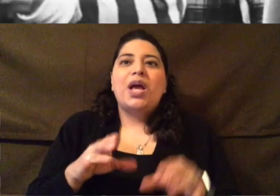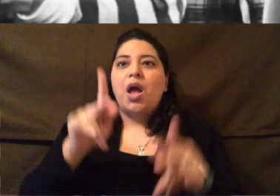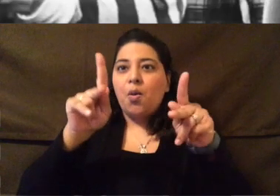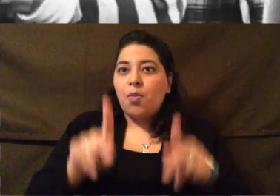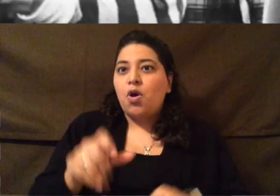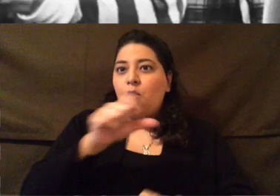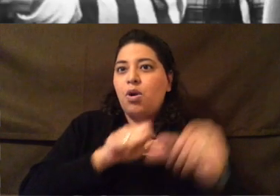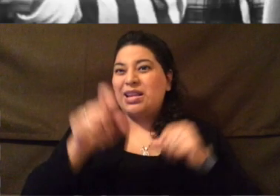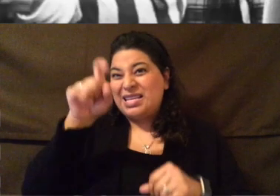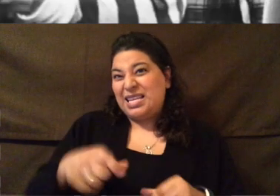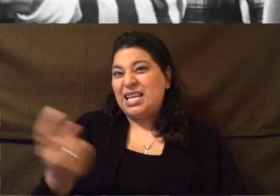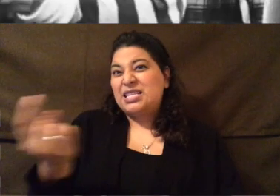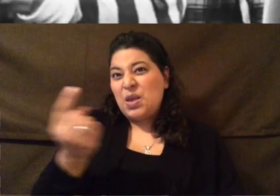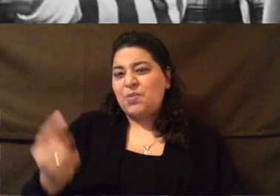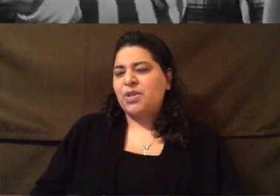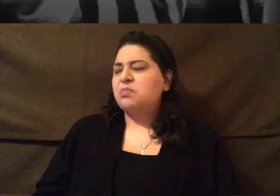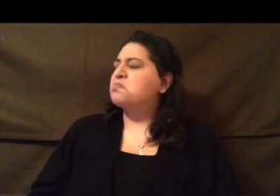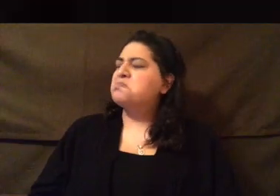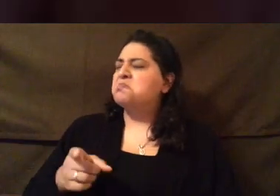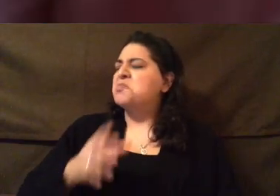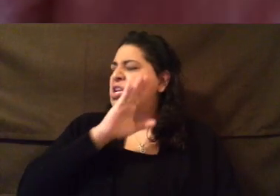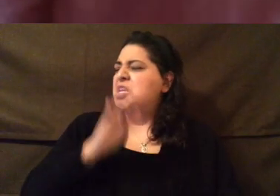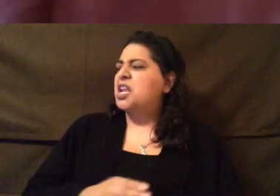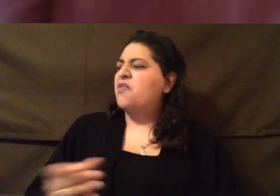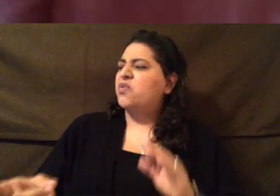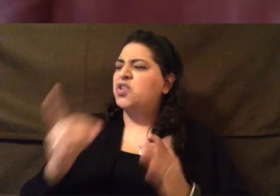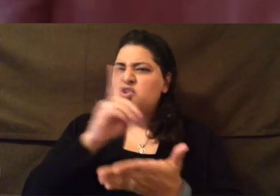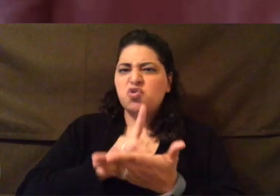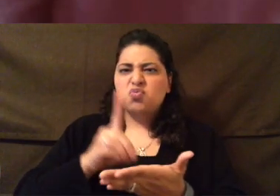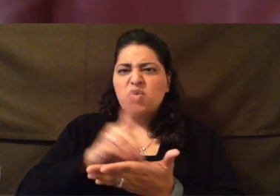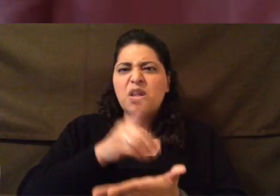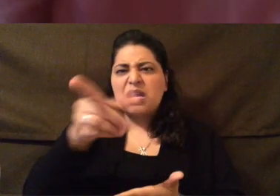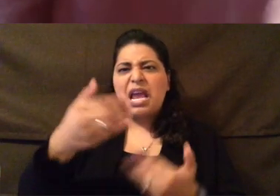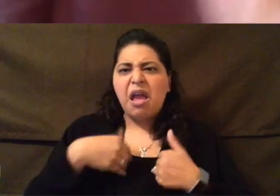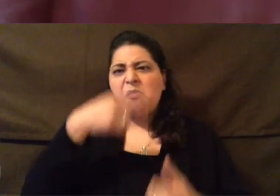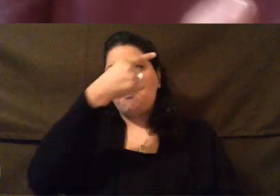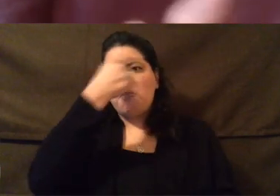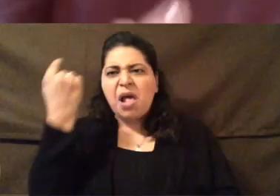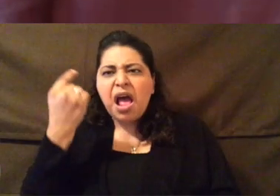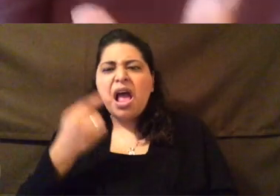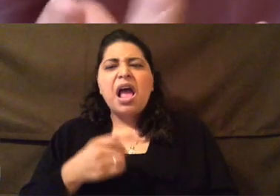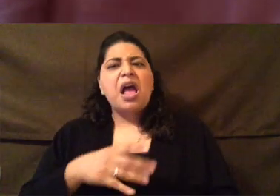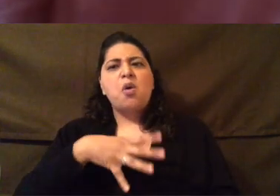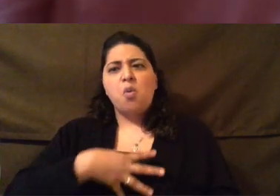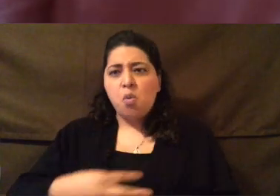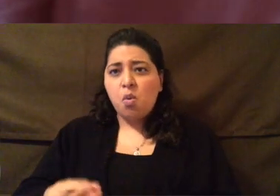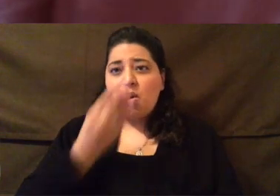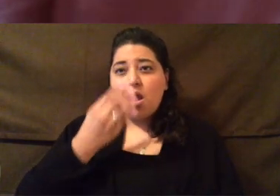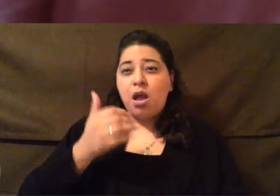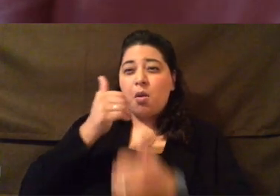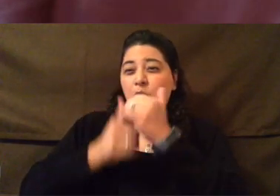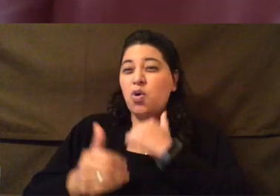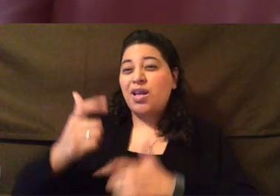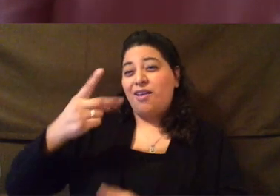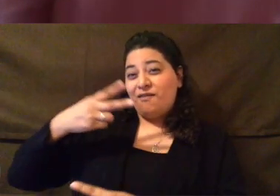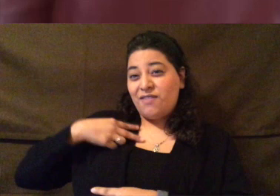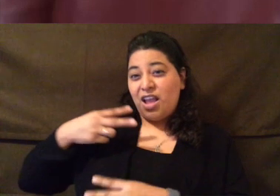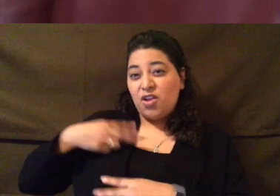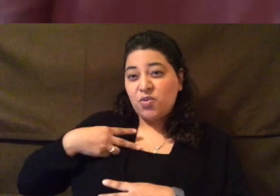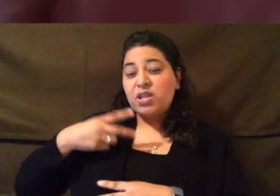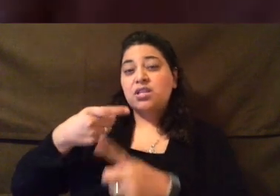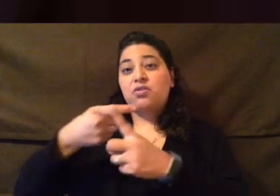to do, and there was somebody around you. He didn't discriminate. He had blacks, Anglos, mostly